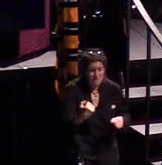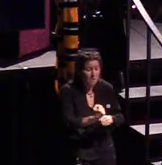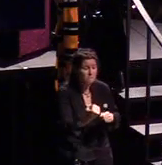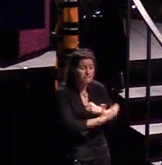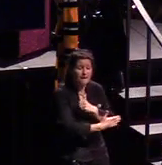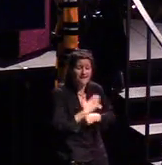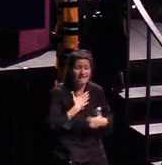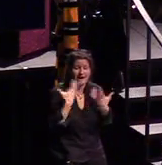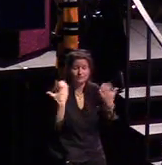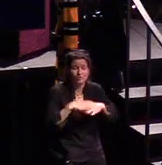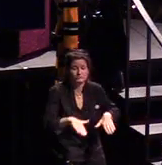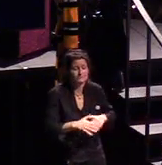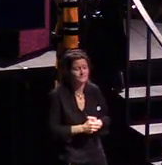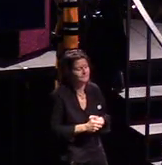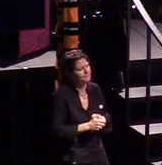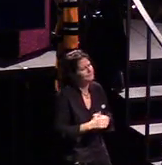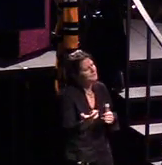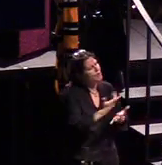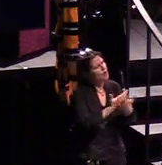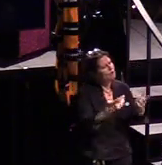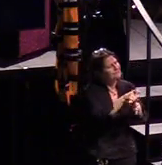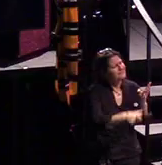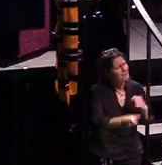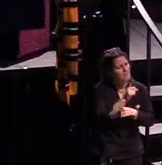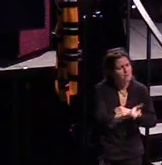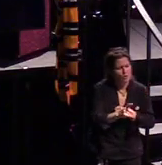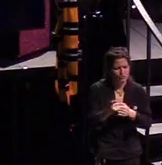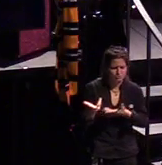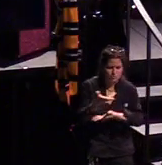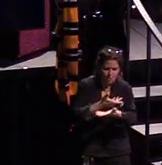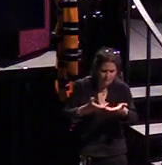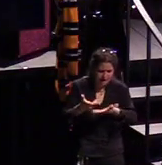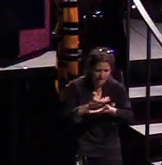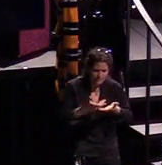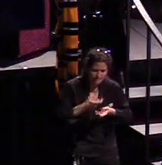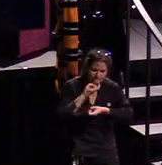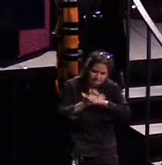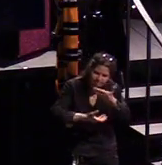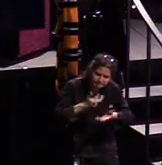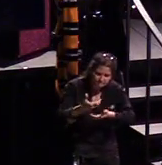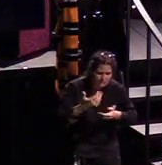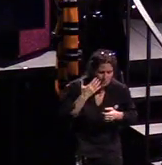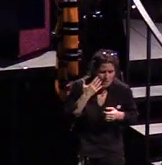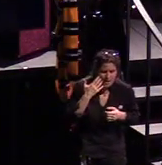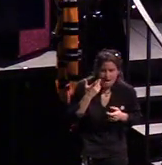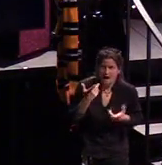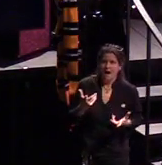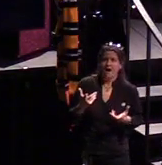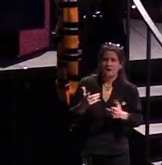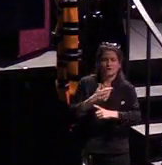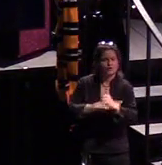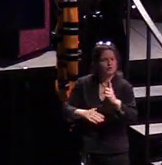I've had many disabled people talk about the moments at biscuit they learnt about the social model as an epiphany